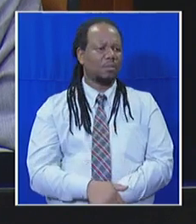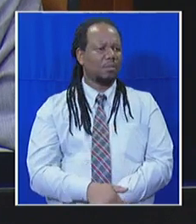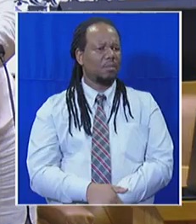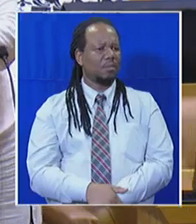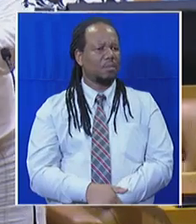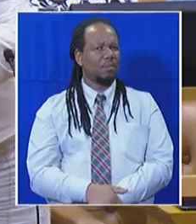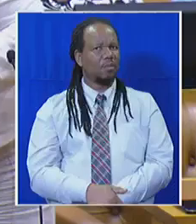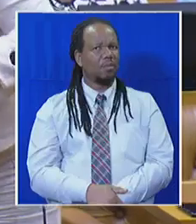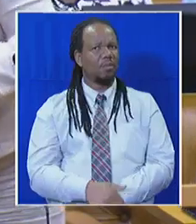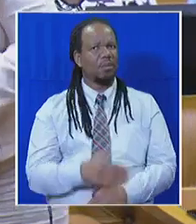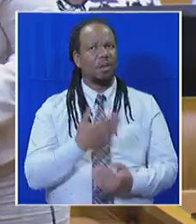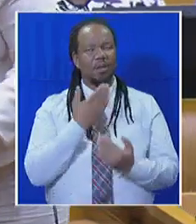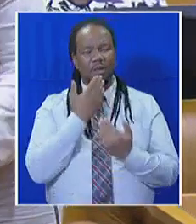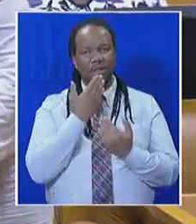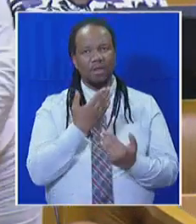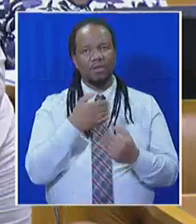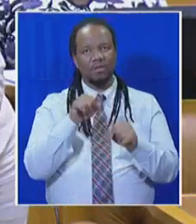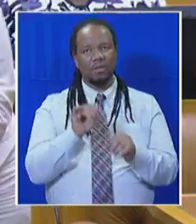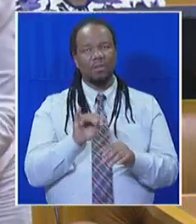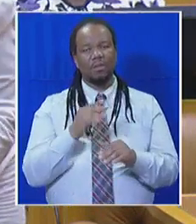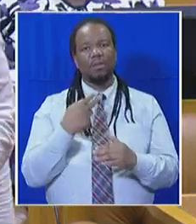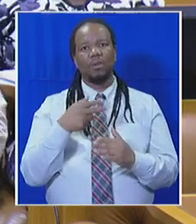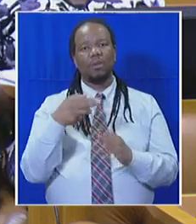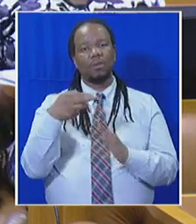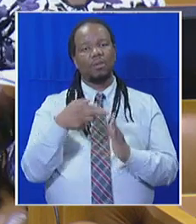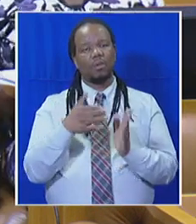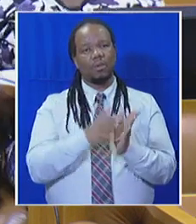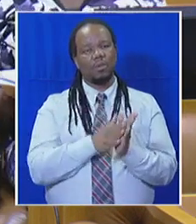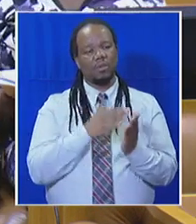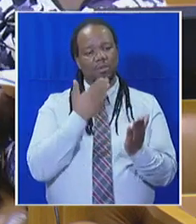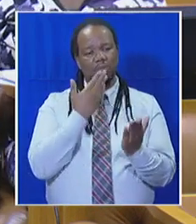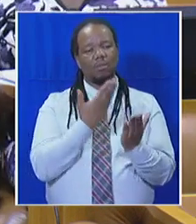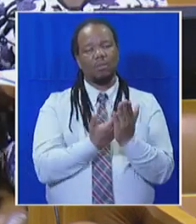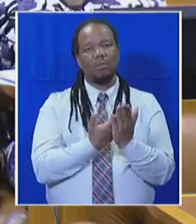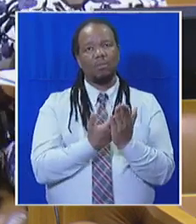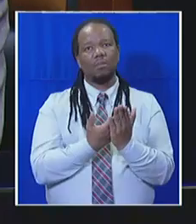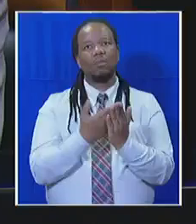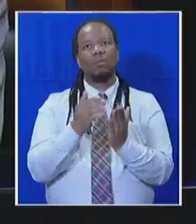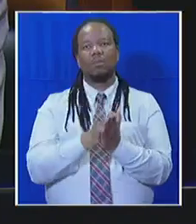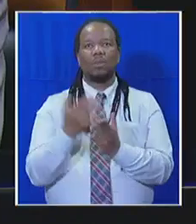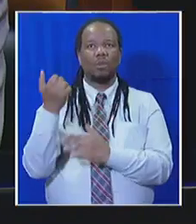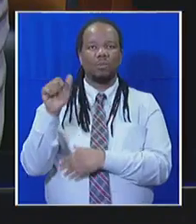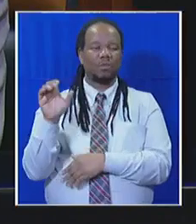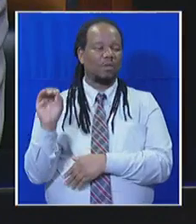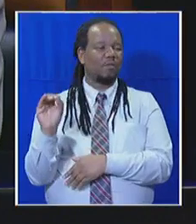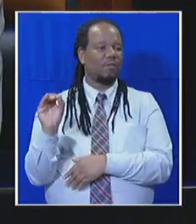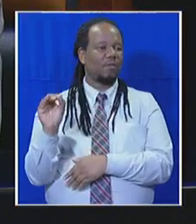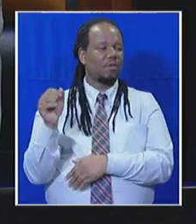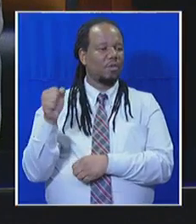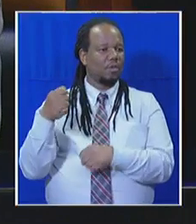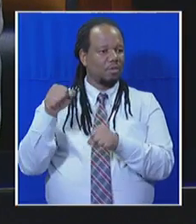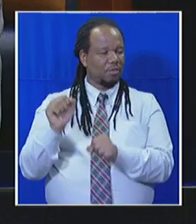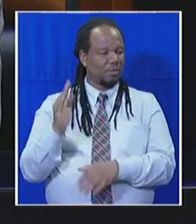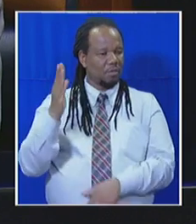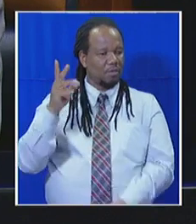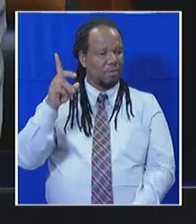Thanks, House Chairperson. I move that the report be adopted. The motion is that the report be adopted. Are there any objections? Chairperson, the DA would